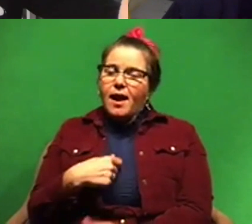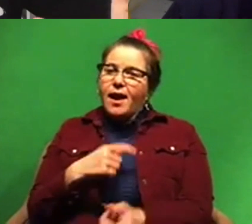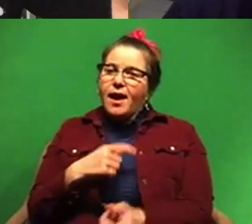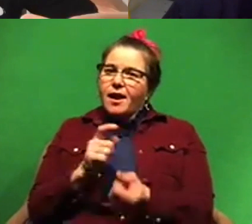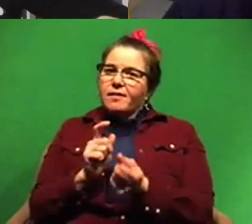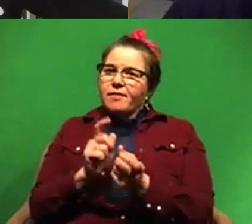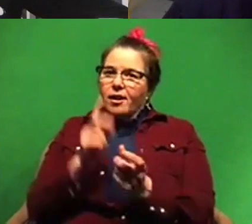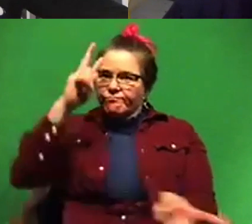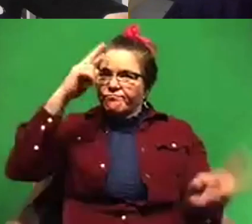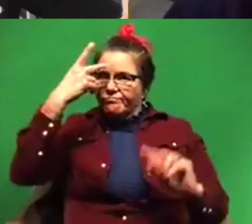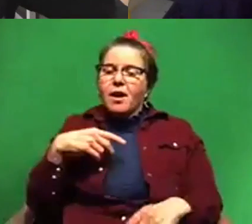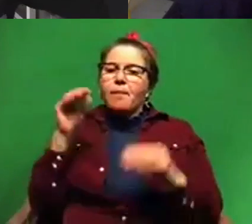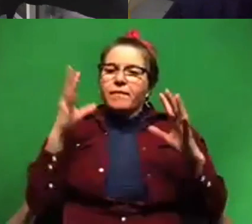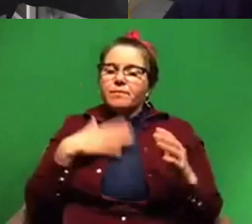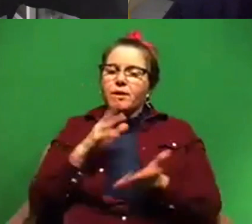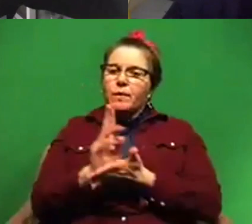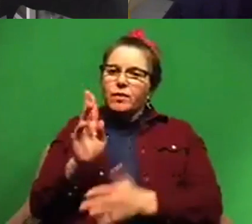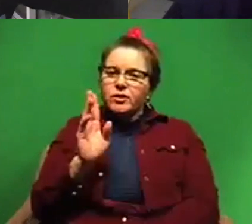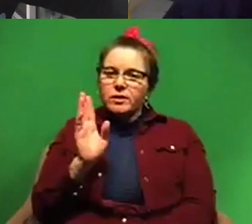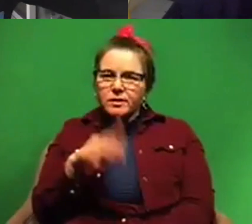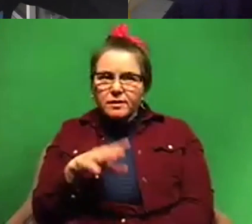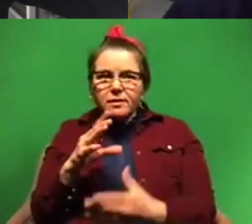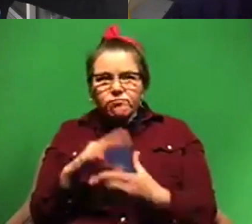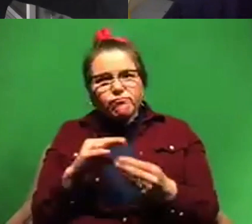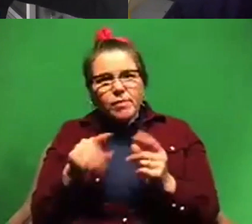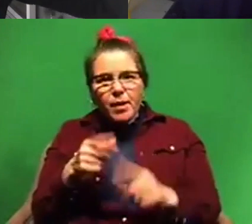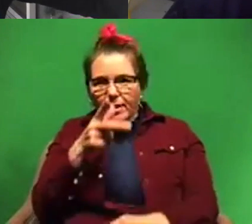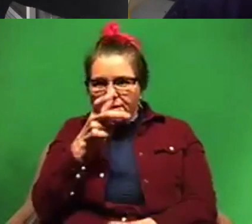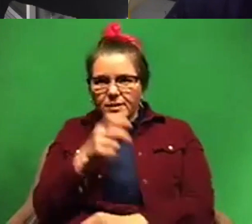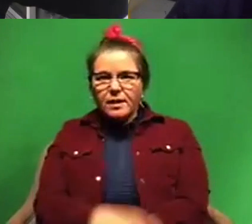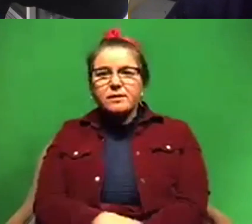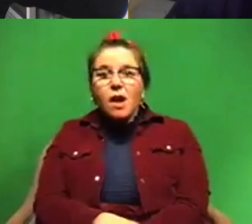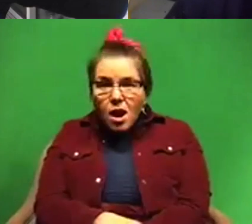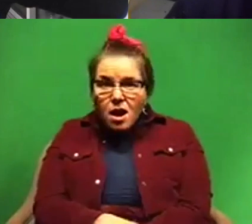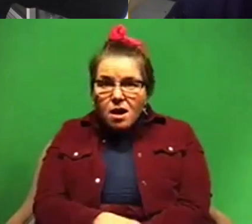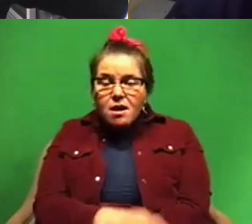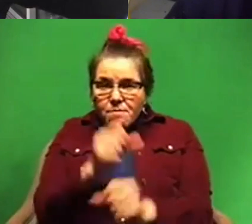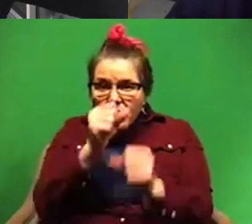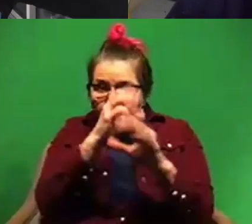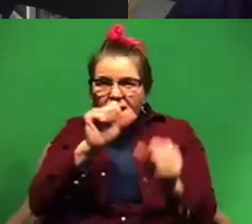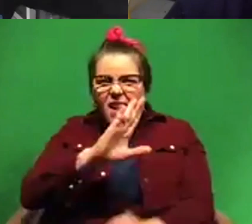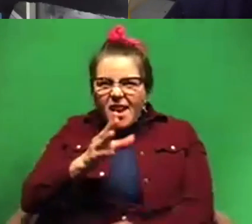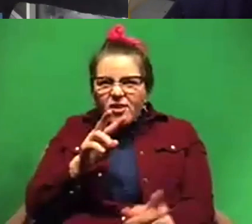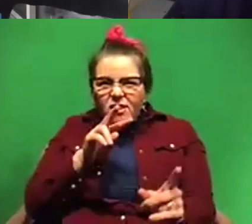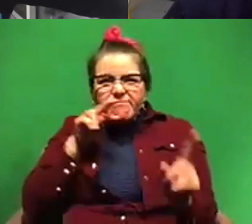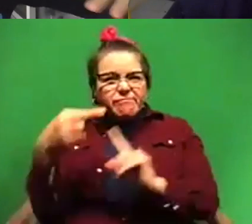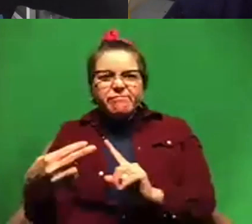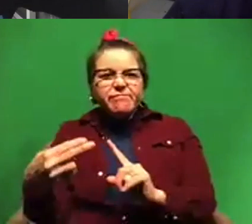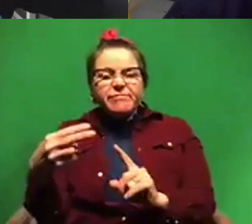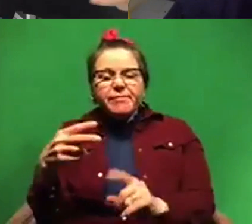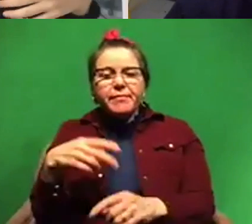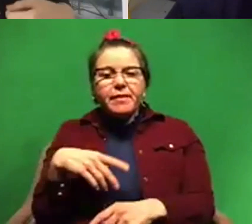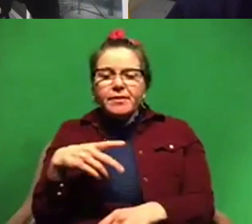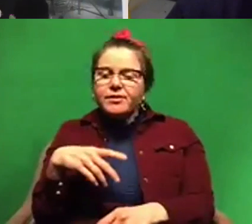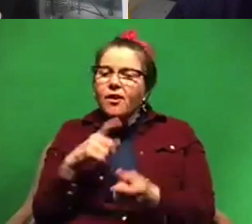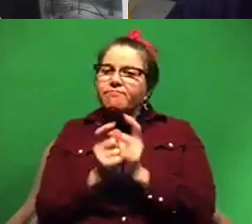our university was like talking about insects, and I was like, oh my gosh, I've never thought about it this way. And I was a total convert about